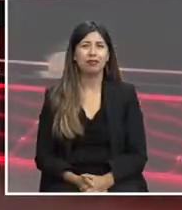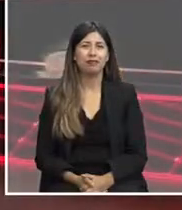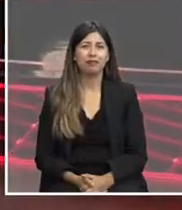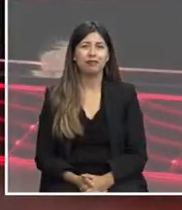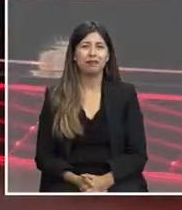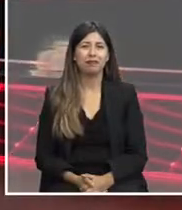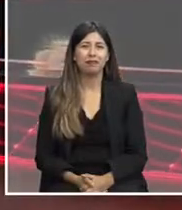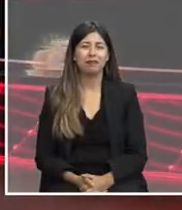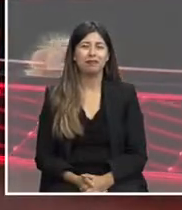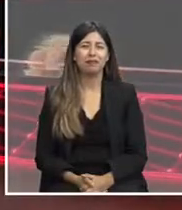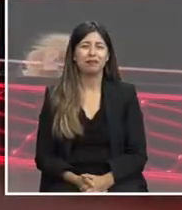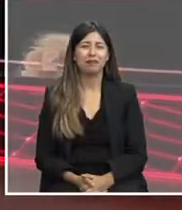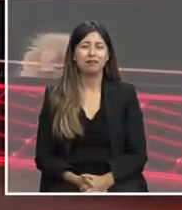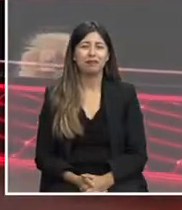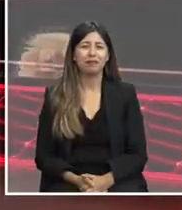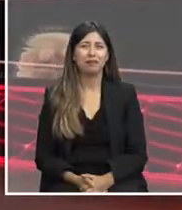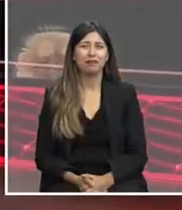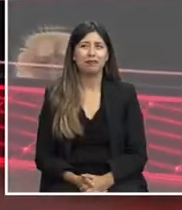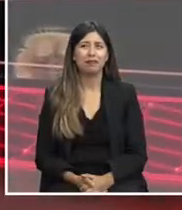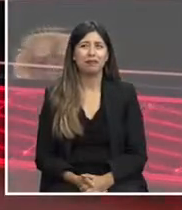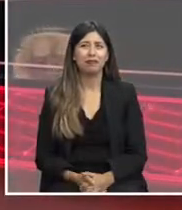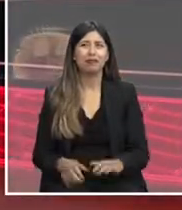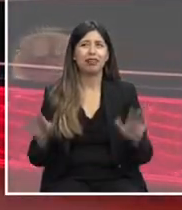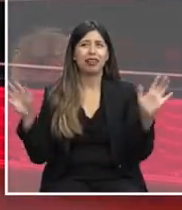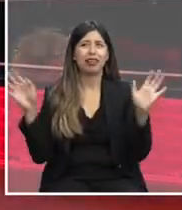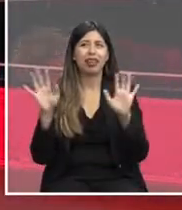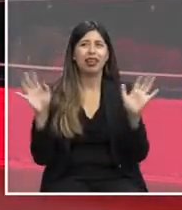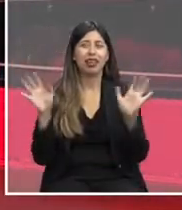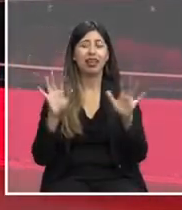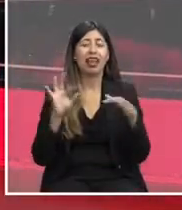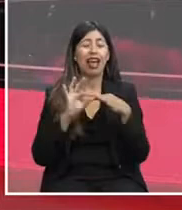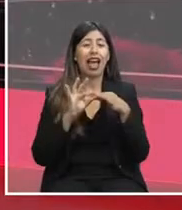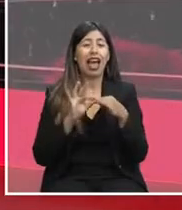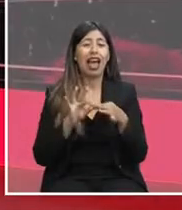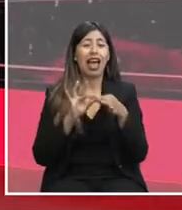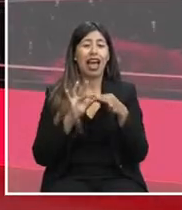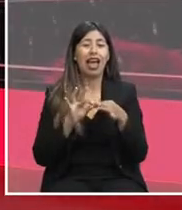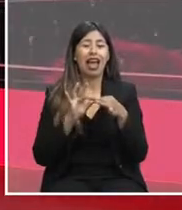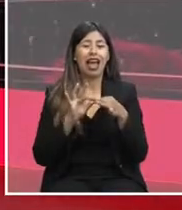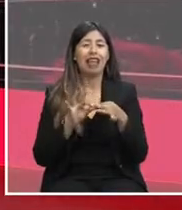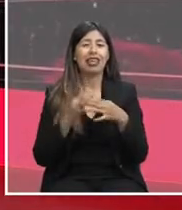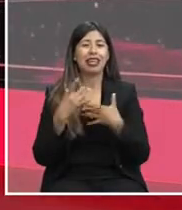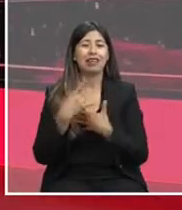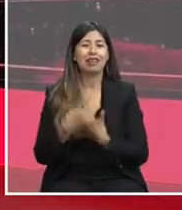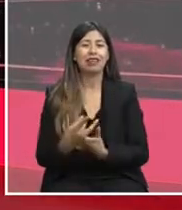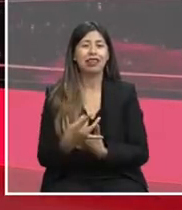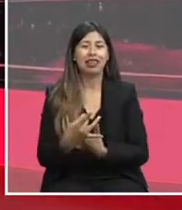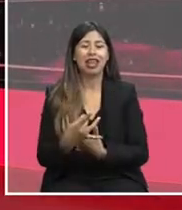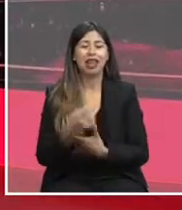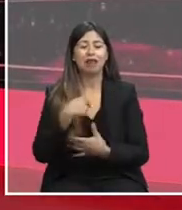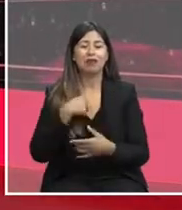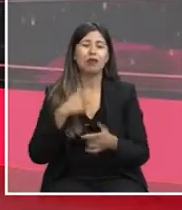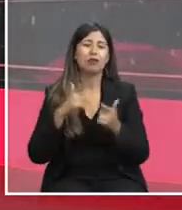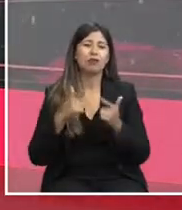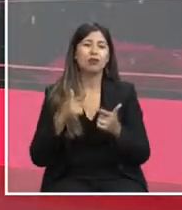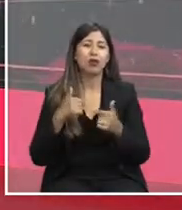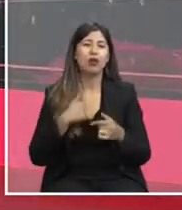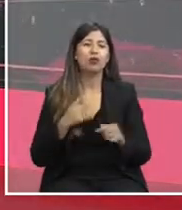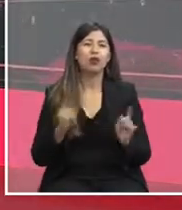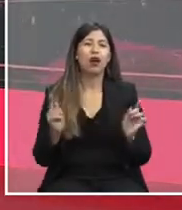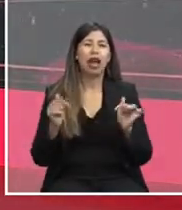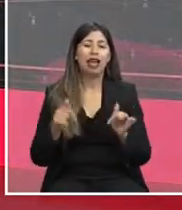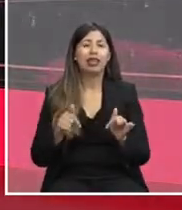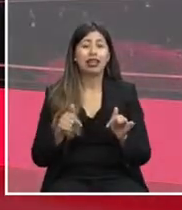Hi, thank you very much for inviting me today. It's a real privilege to be here. And today I'm going to be talking about the changes